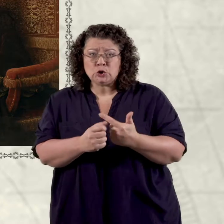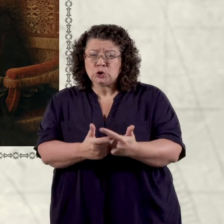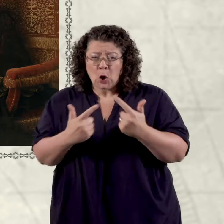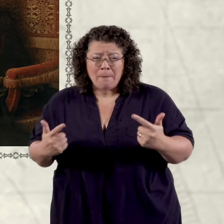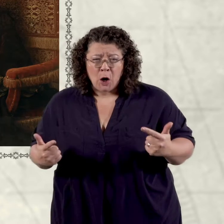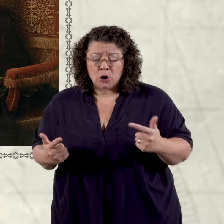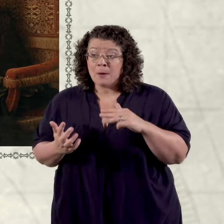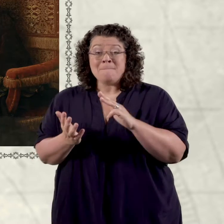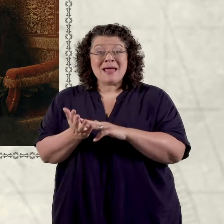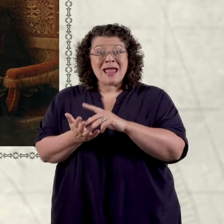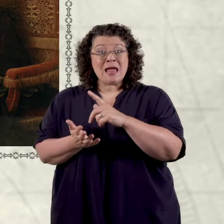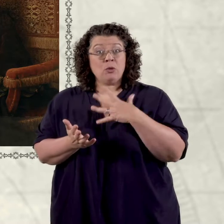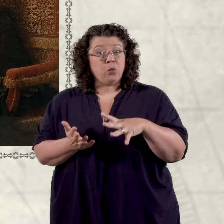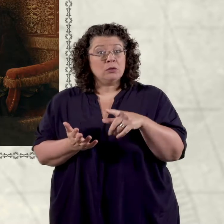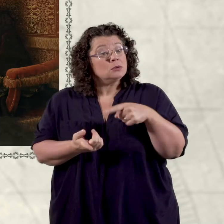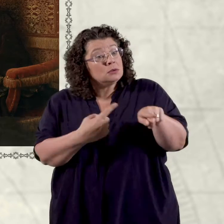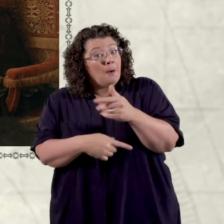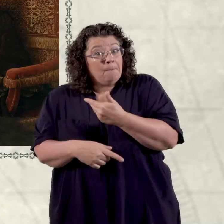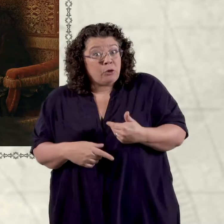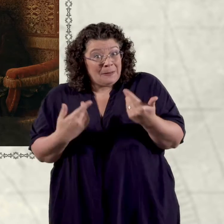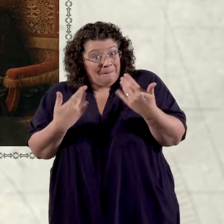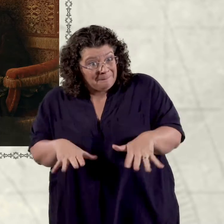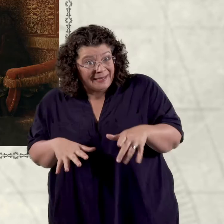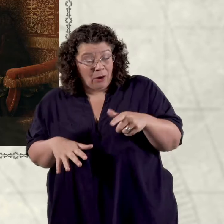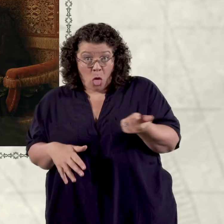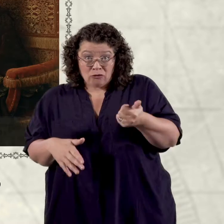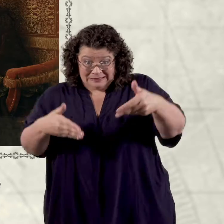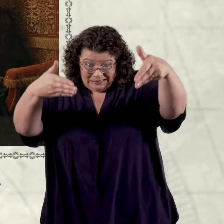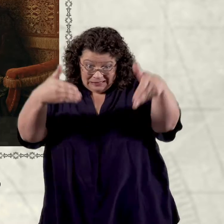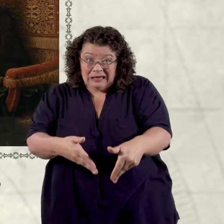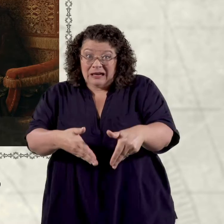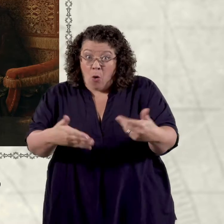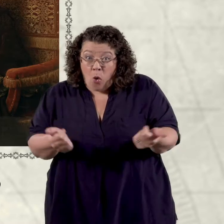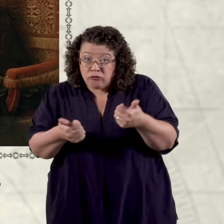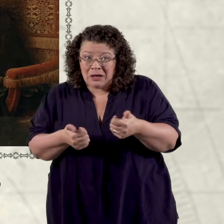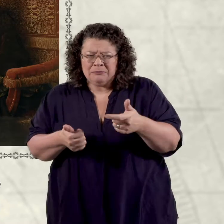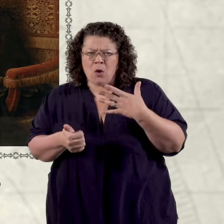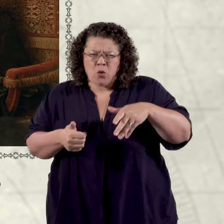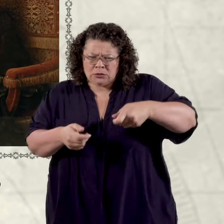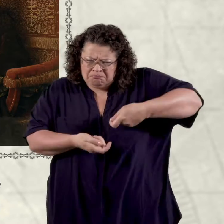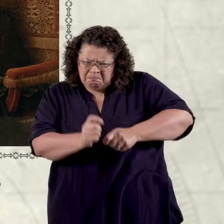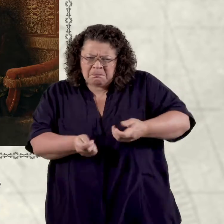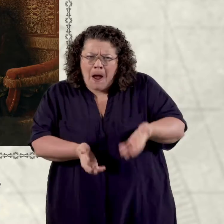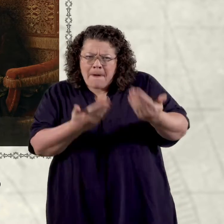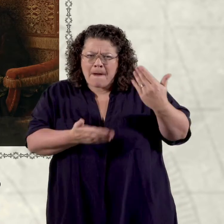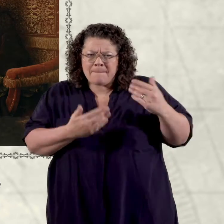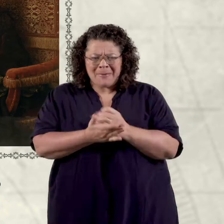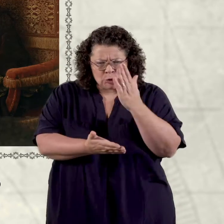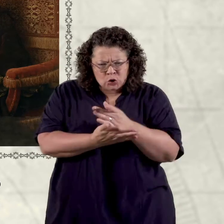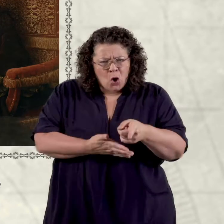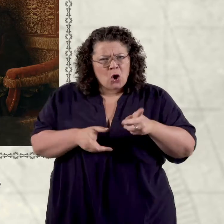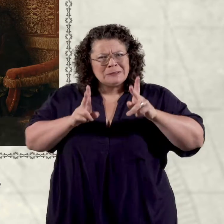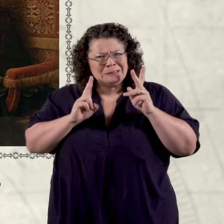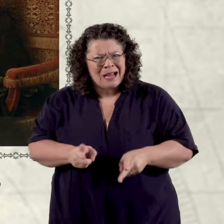killed. She hated Protestants so much, Mary decided that Protestants who were already buried